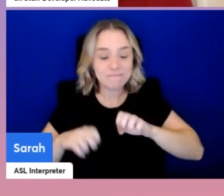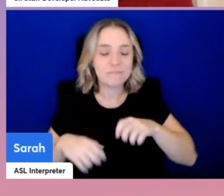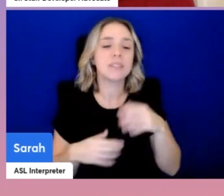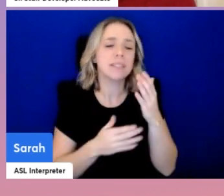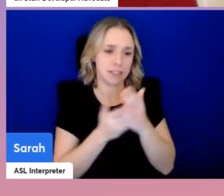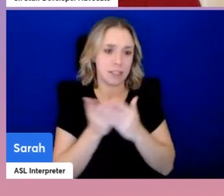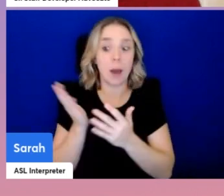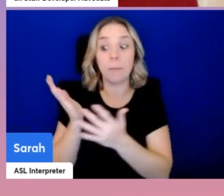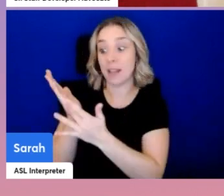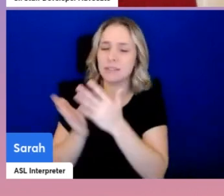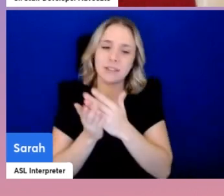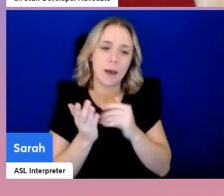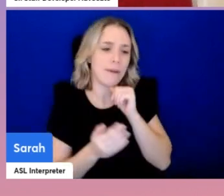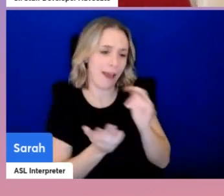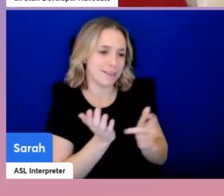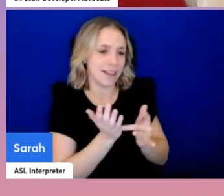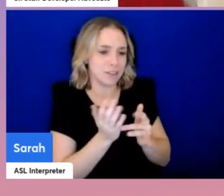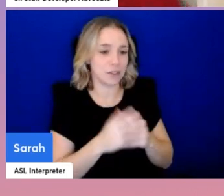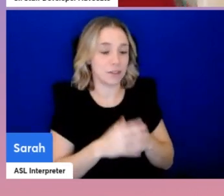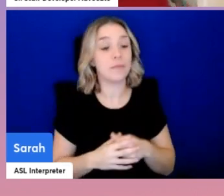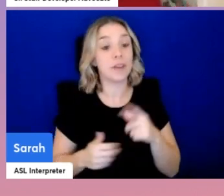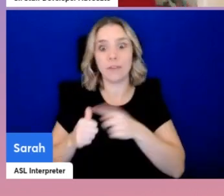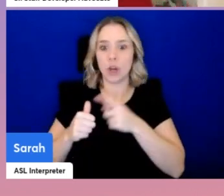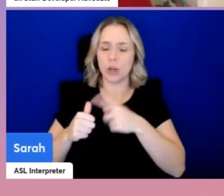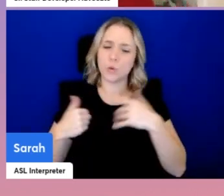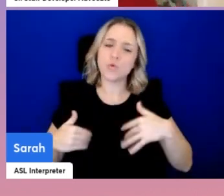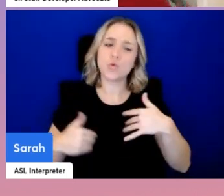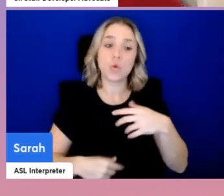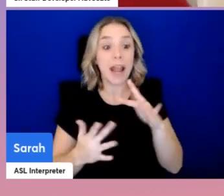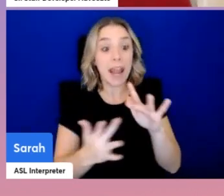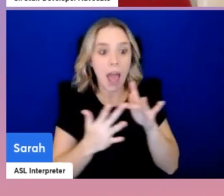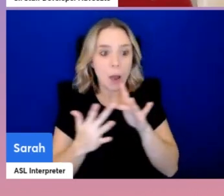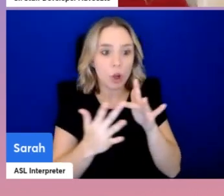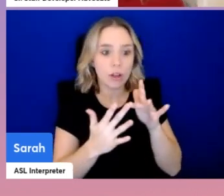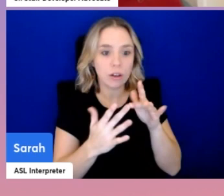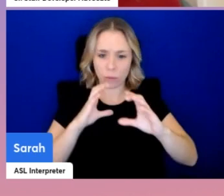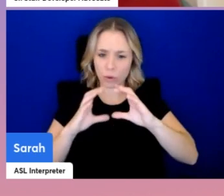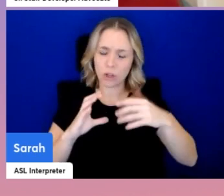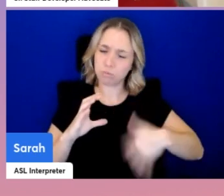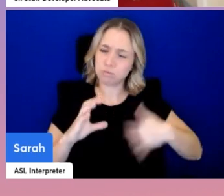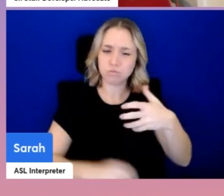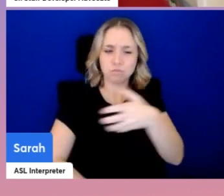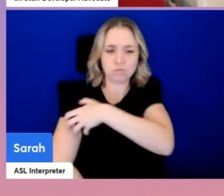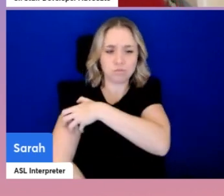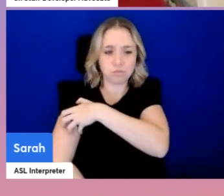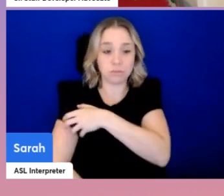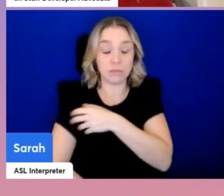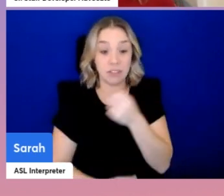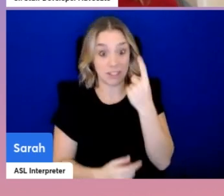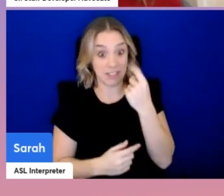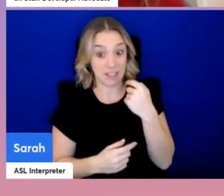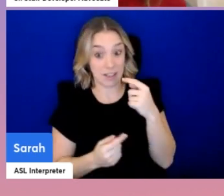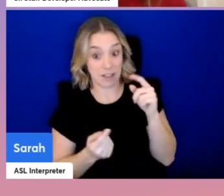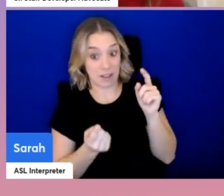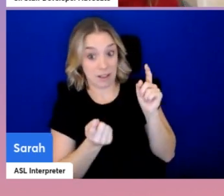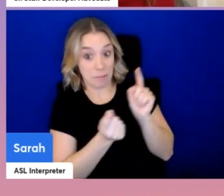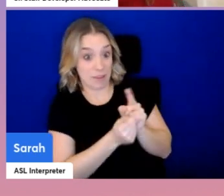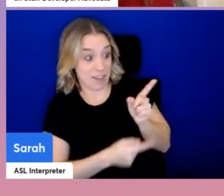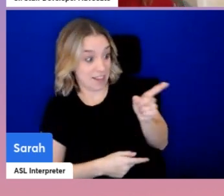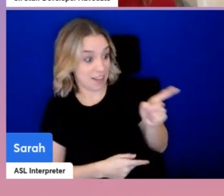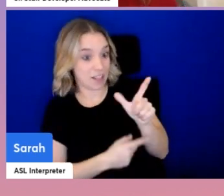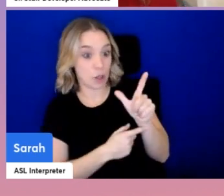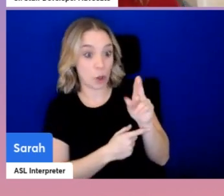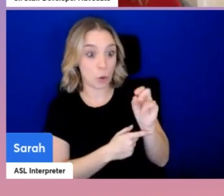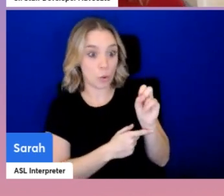non-technical. So first, there's the power of networking and communication. I would have never met Luiz had I not written my articles on